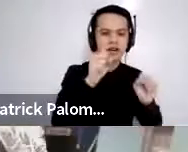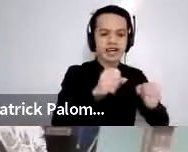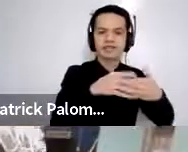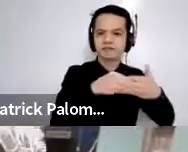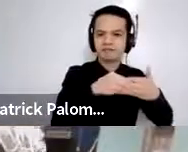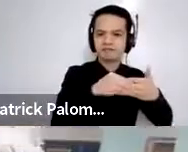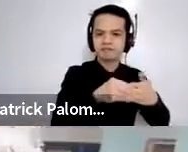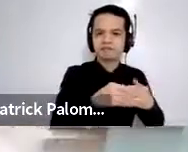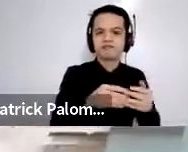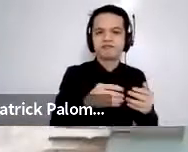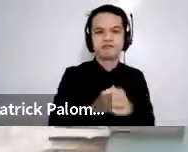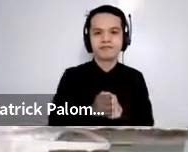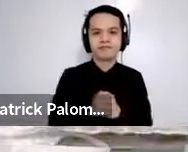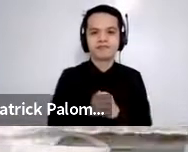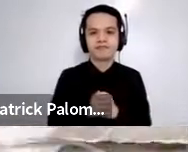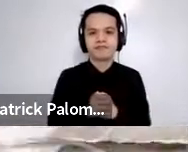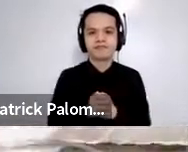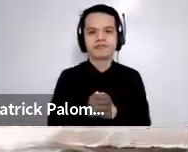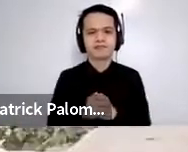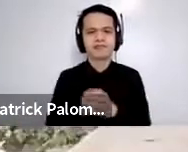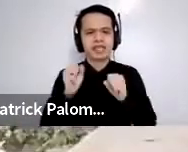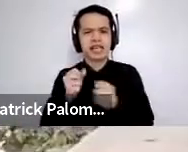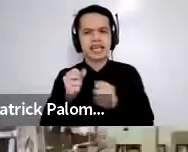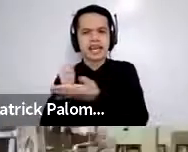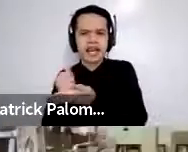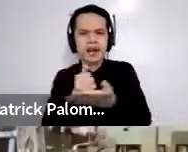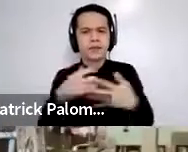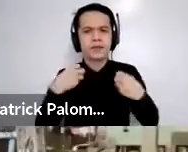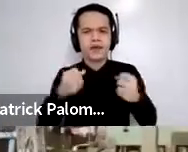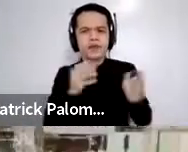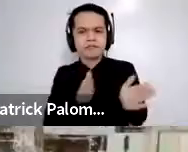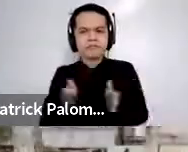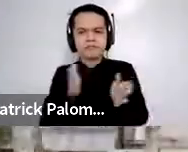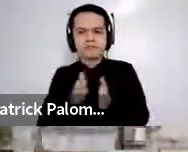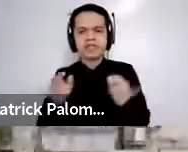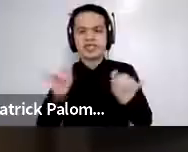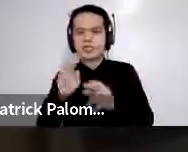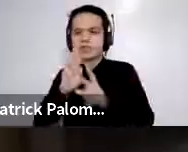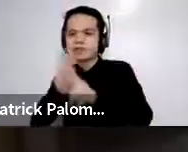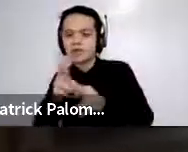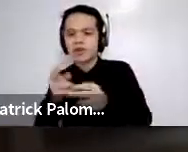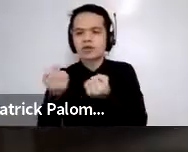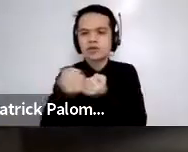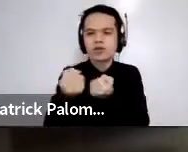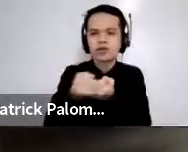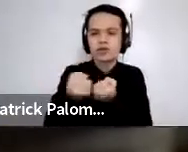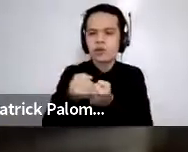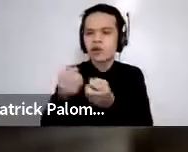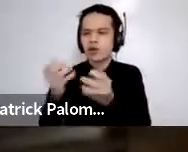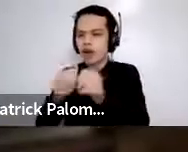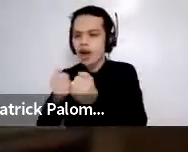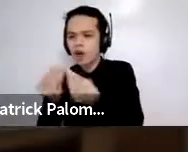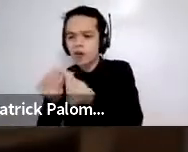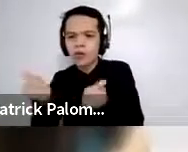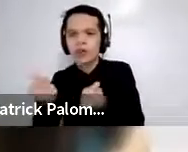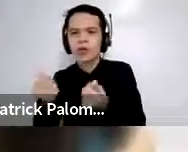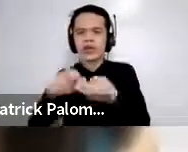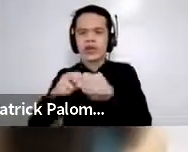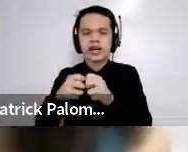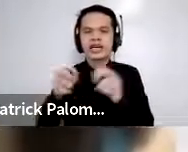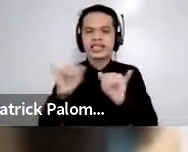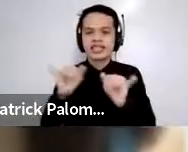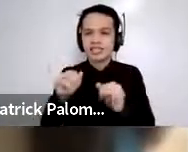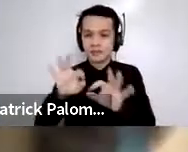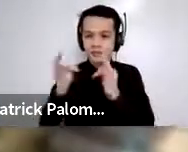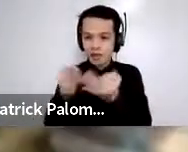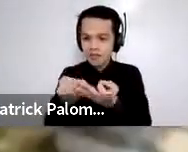We can help strengthen preparedness and response, support environmental solutions, and empower displaced families and their host communities to mitigate